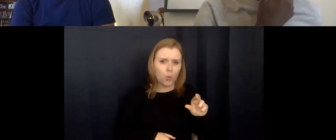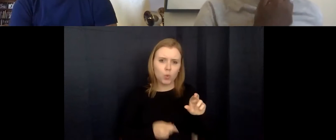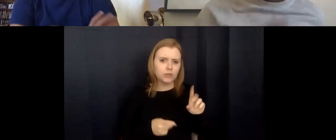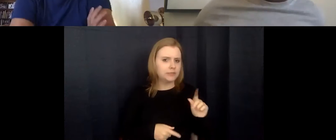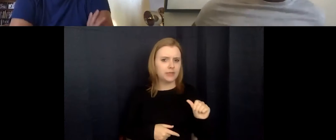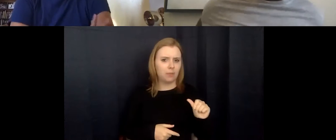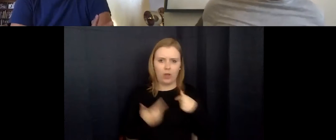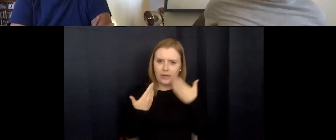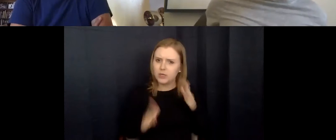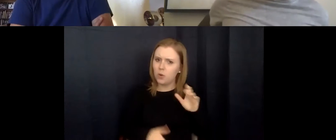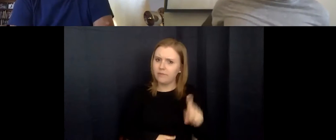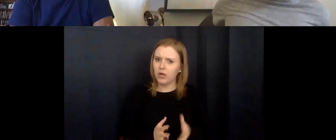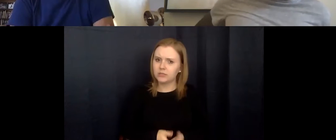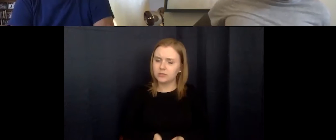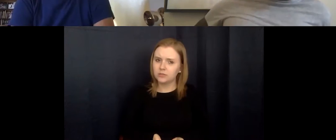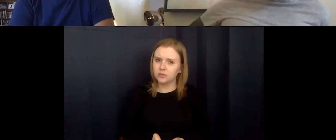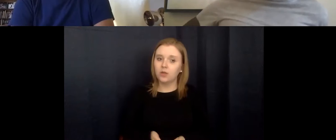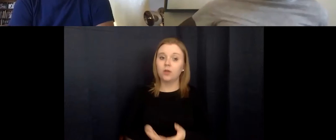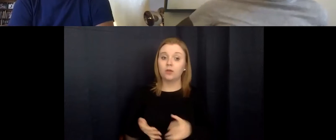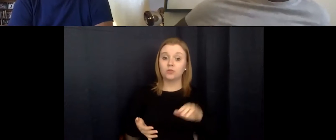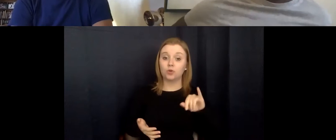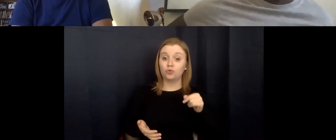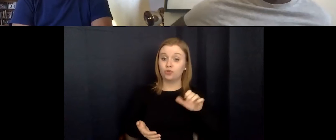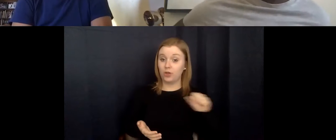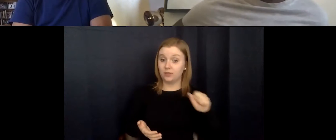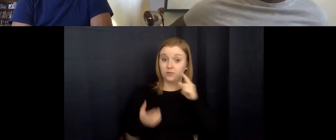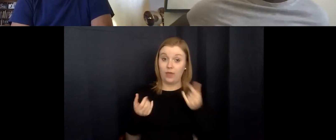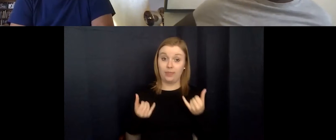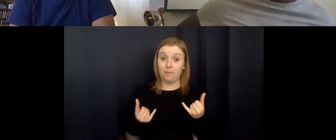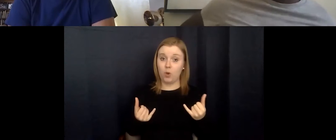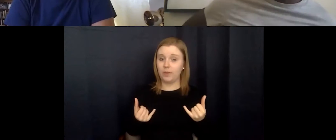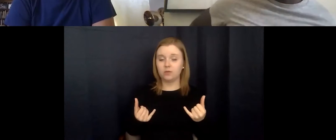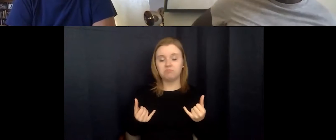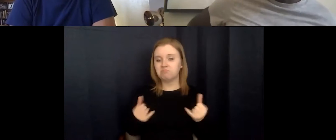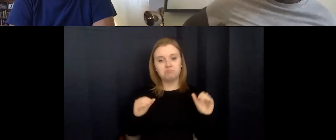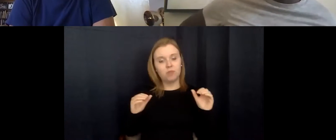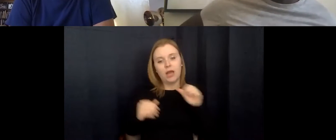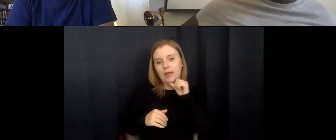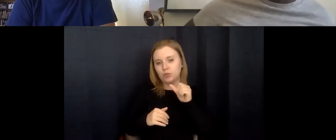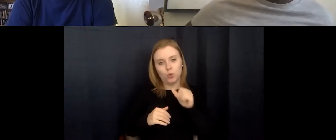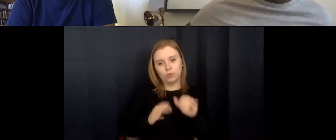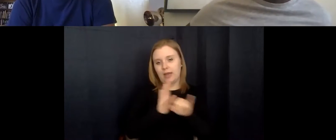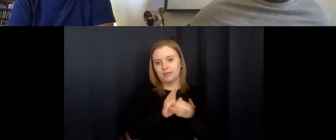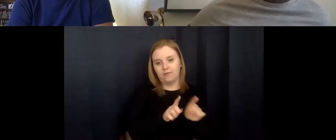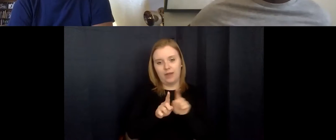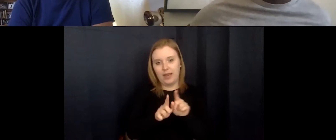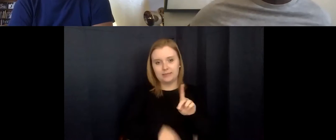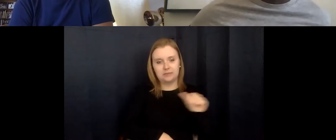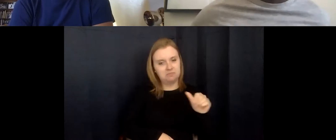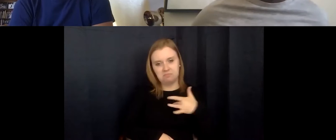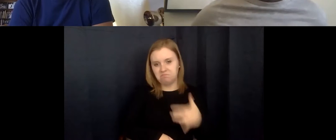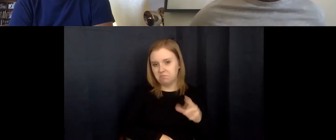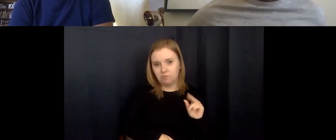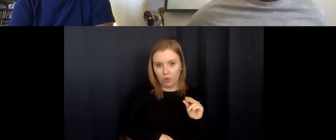known. I'm at the moment, no, I don't identify as disabled generally,